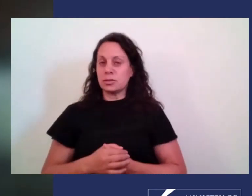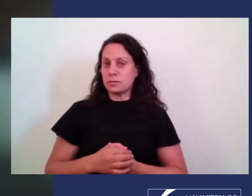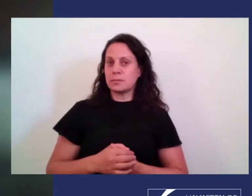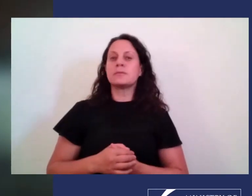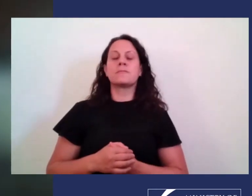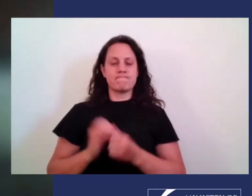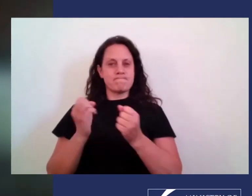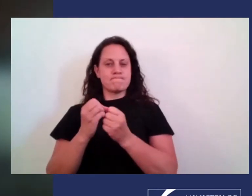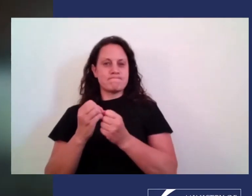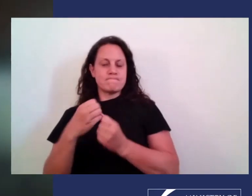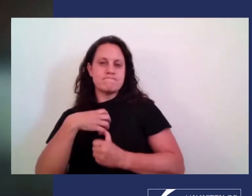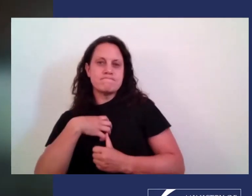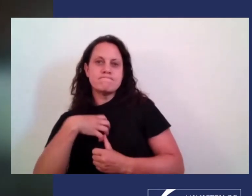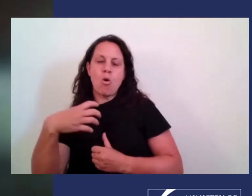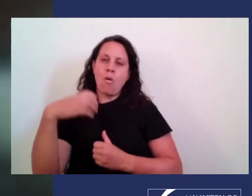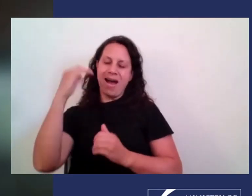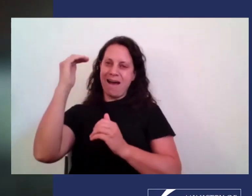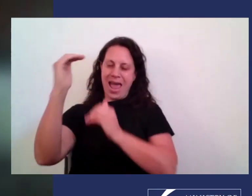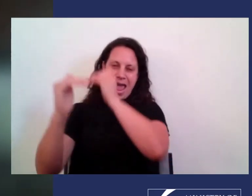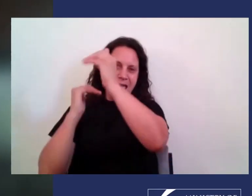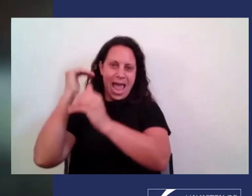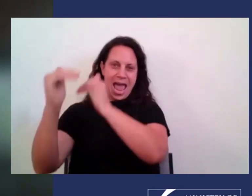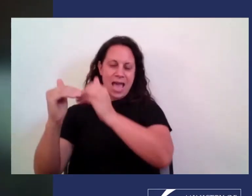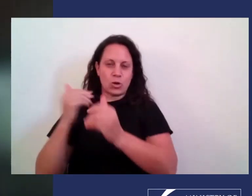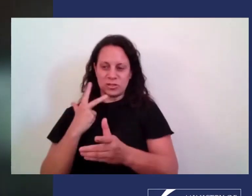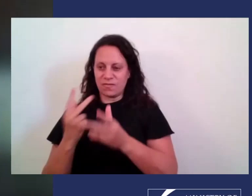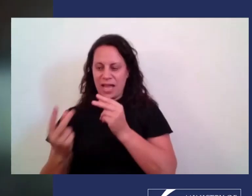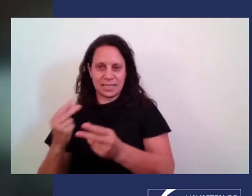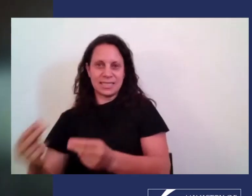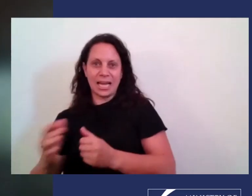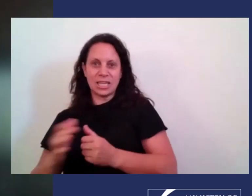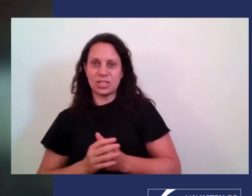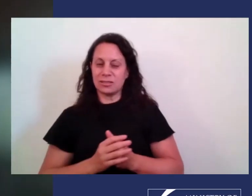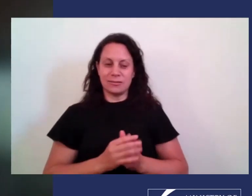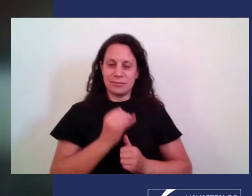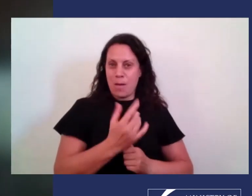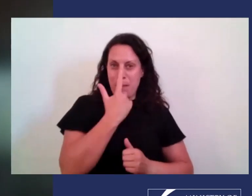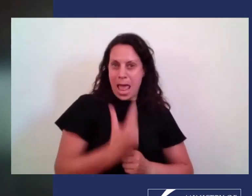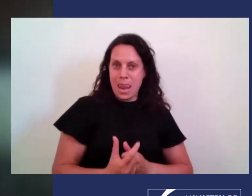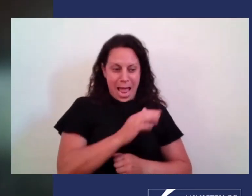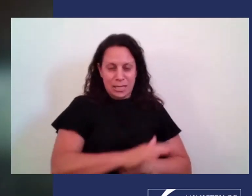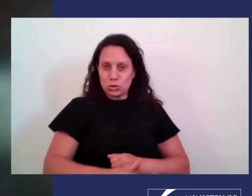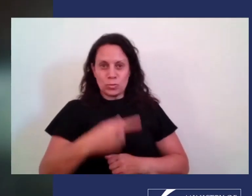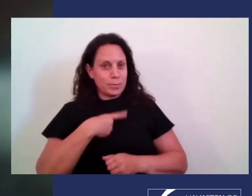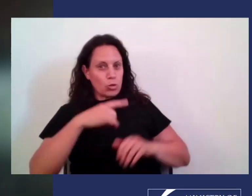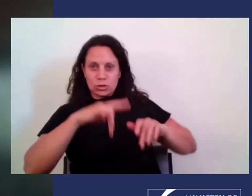vaccinated, we're seeing more and more disease in children. So we're getting more experience, unfortunately, with children. So